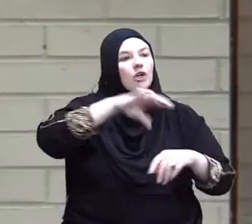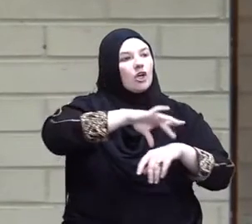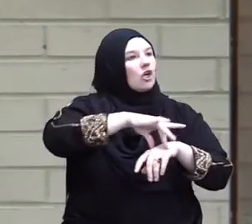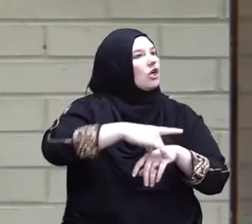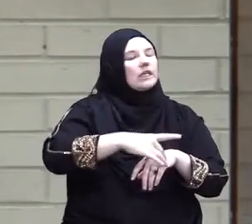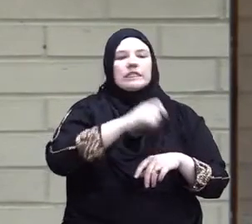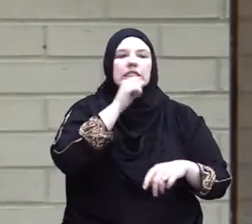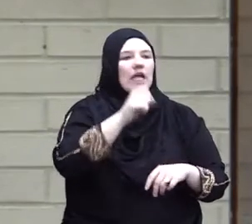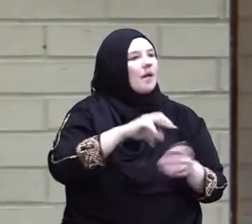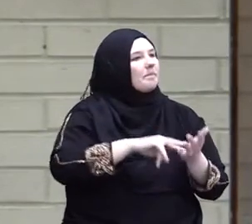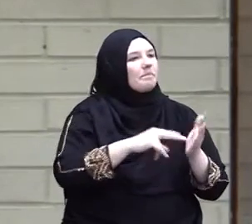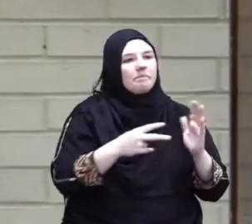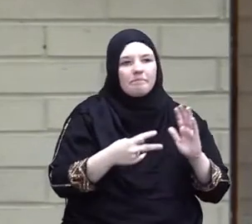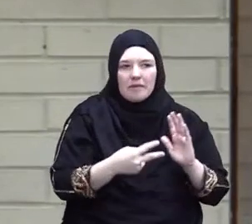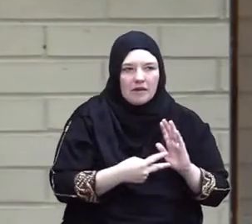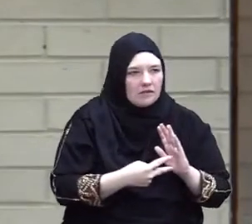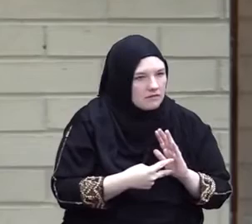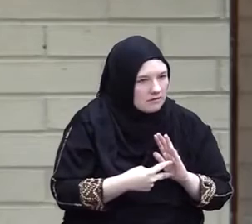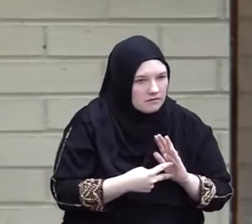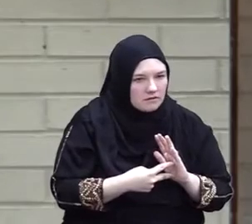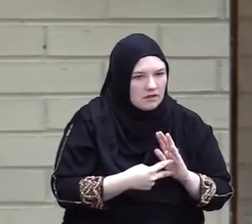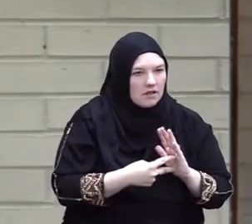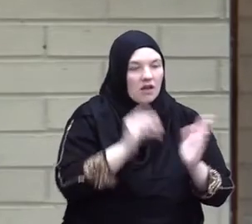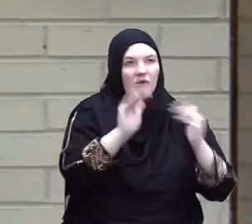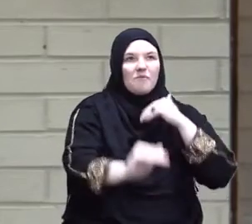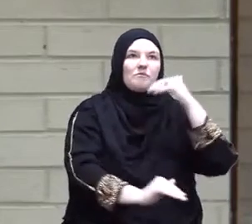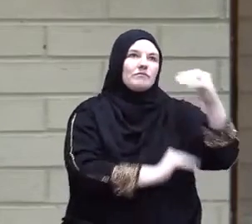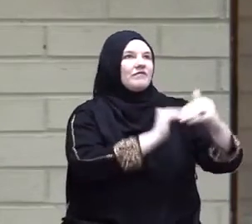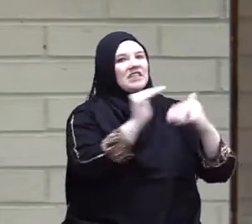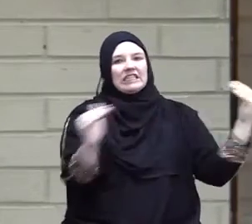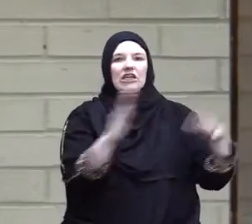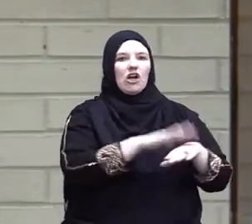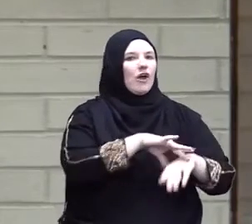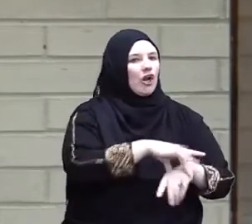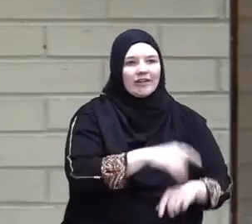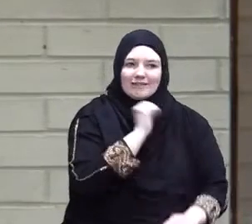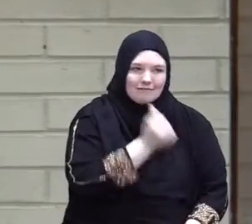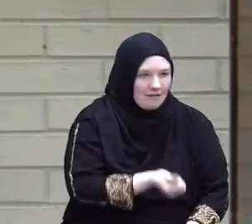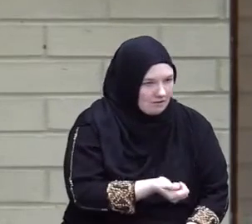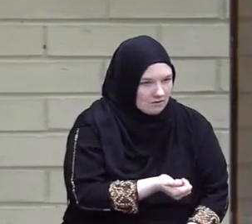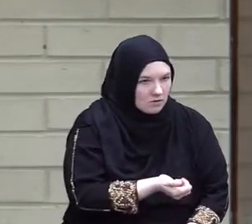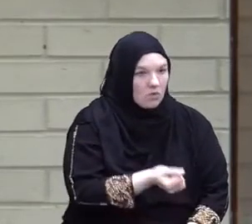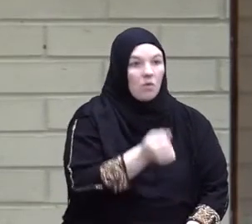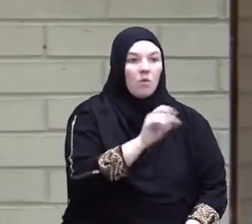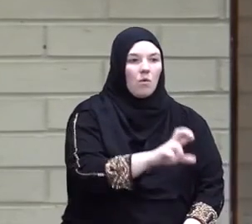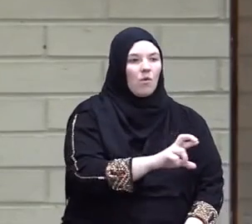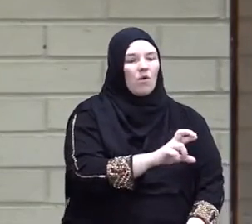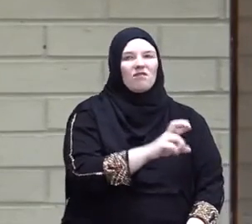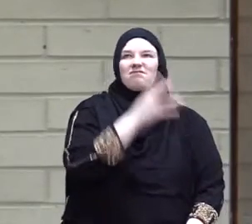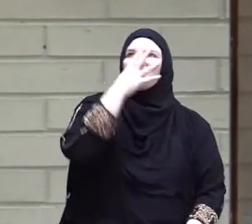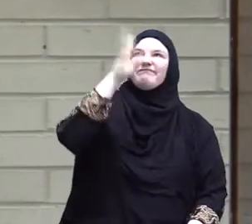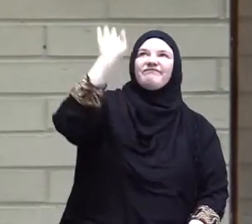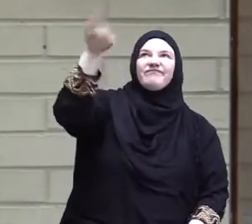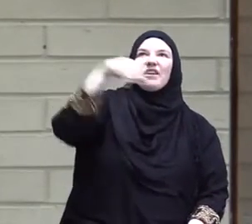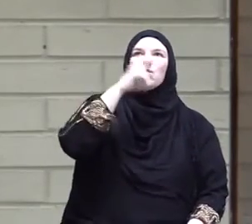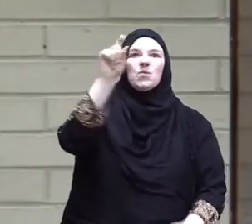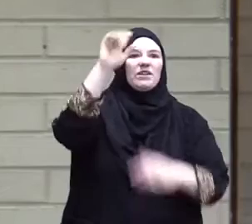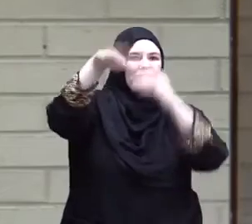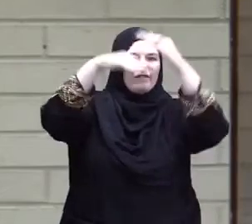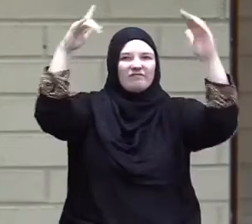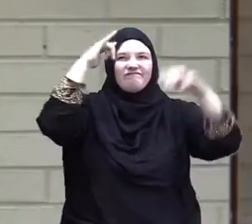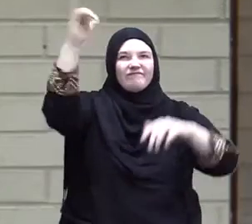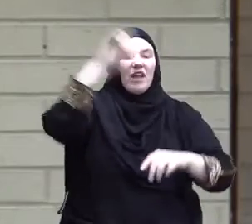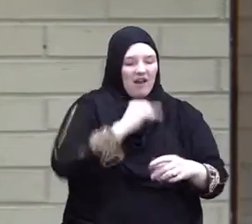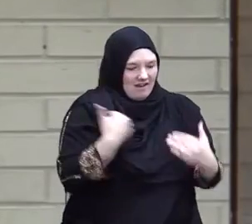is not meant to be paradise or a substitute thereof. It is not.